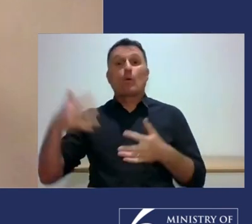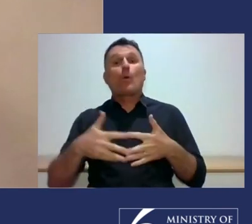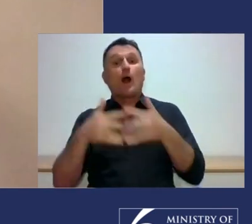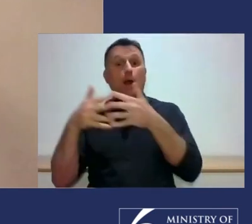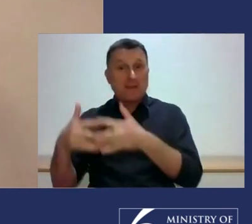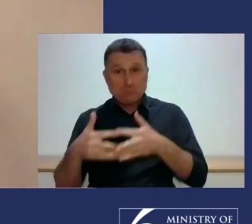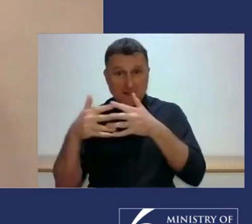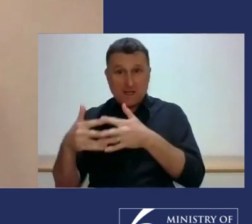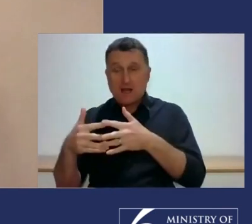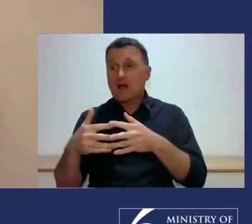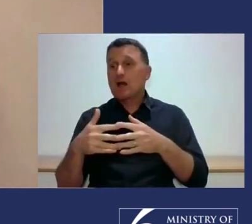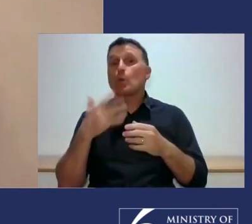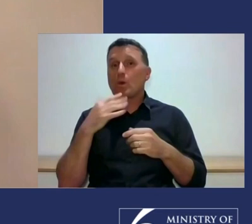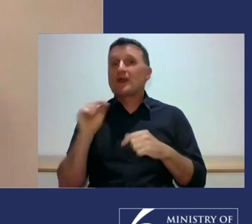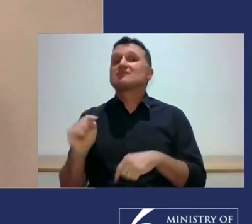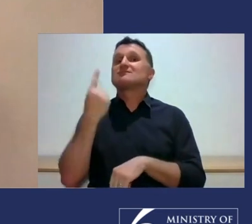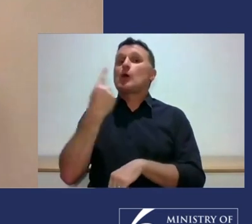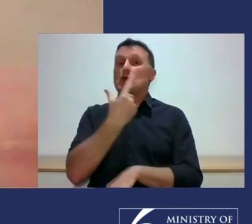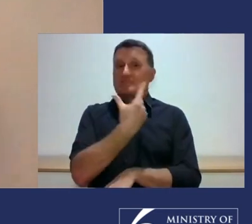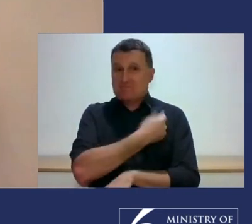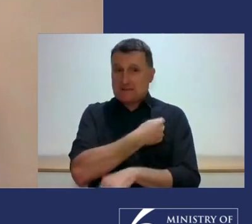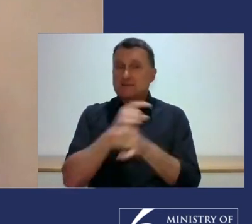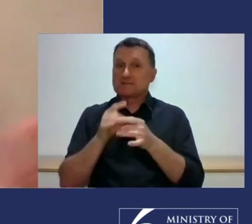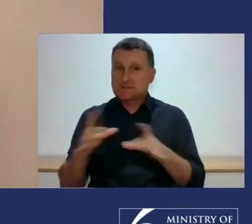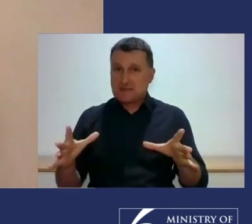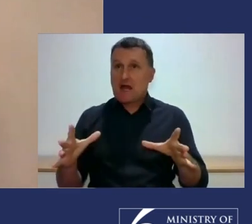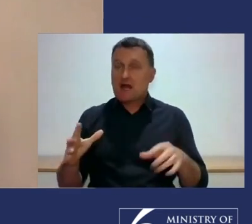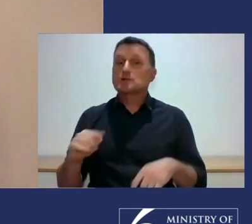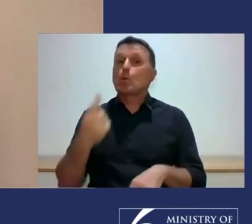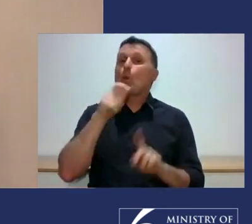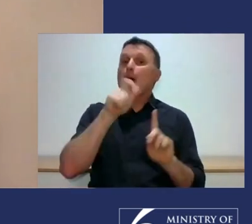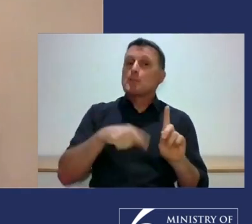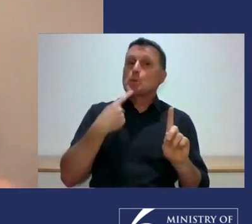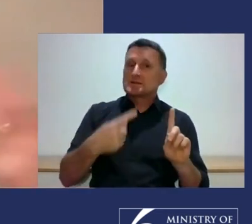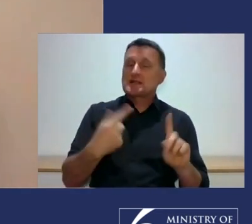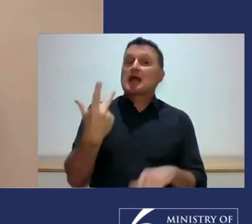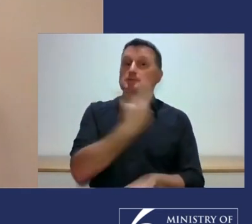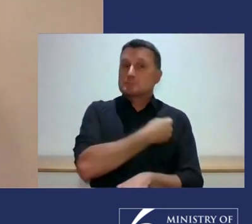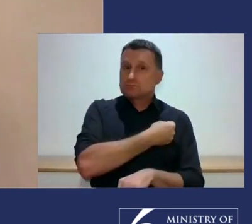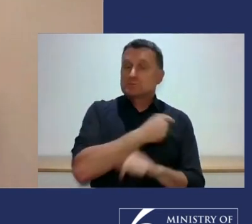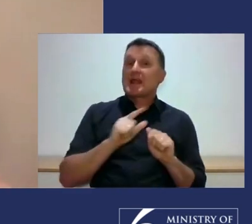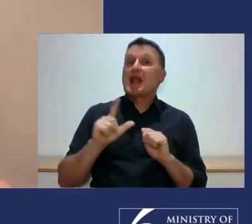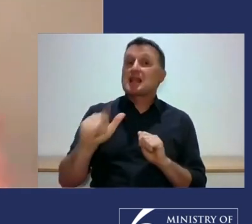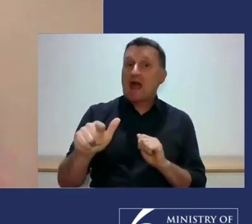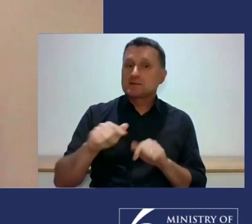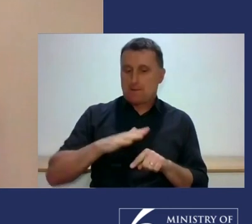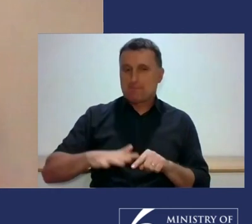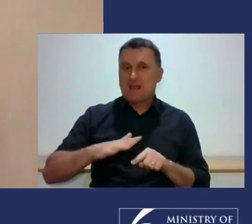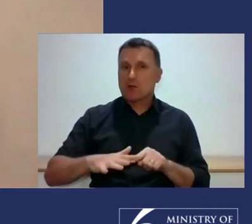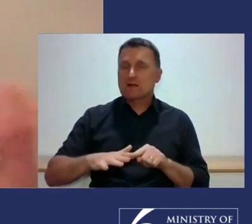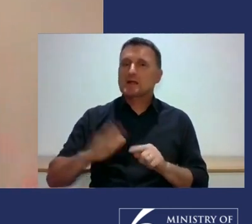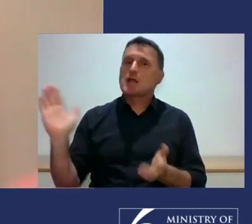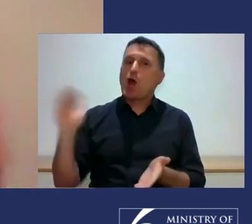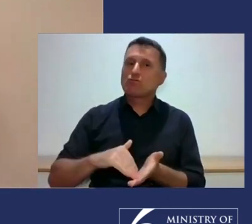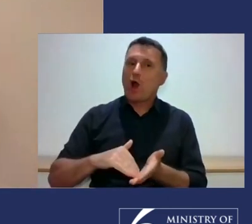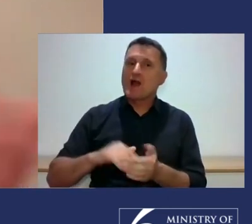took to social media to say that their menstrual cycle the following month after getting the jab had come a bit late or come a bit early, or it was